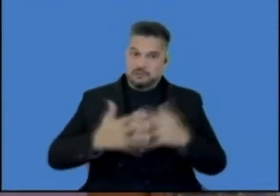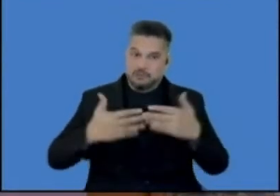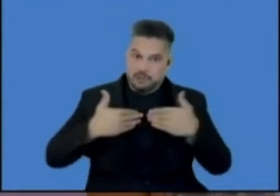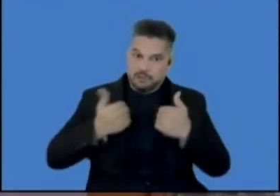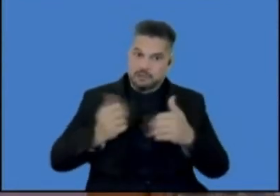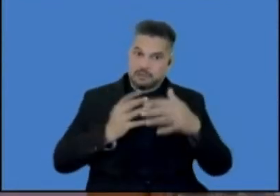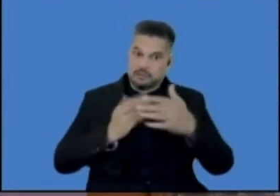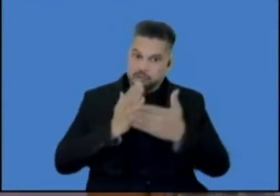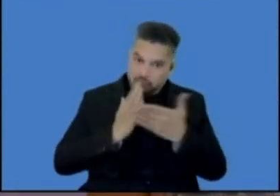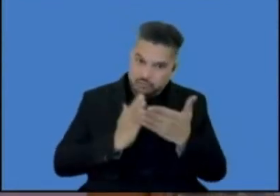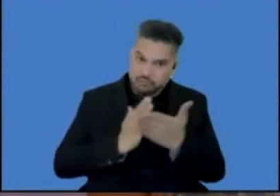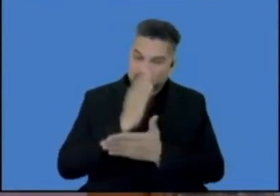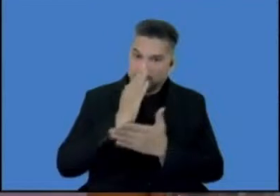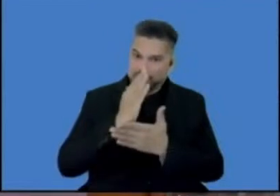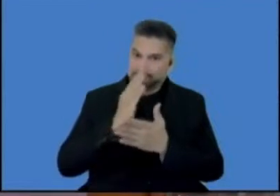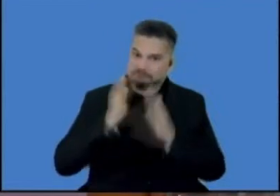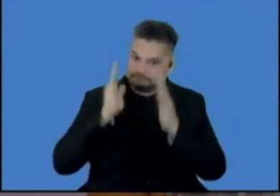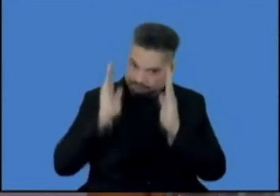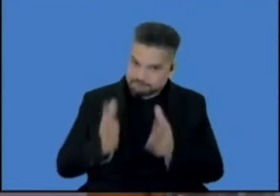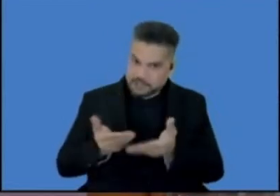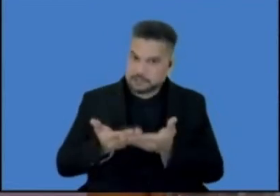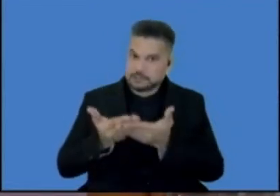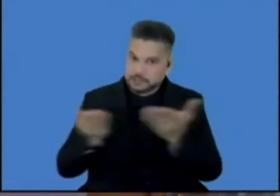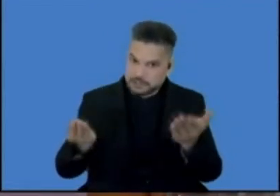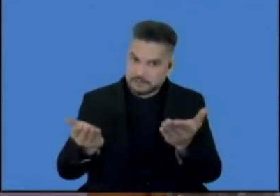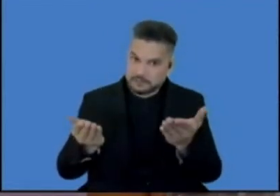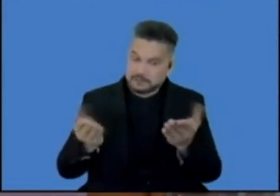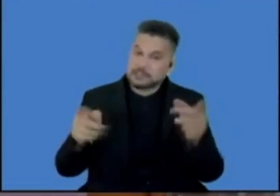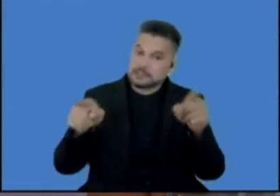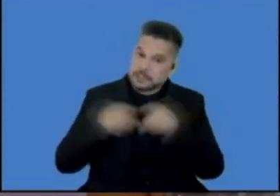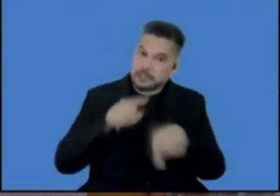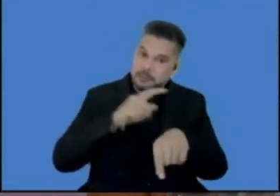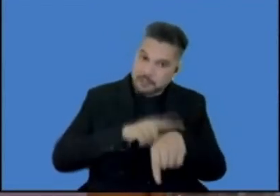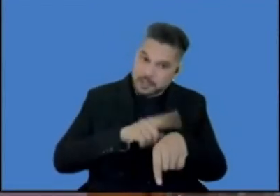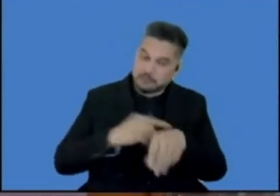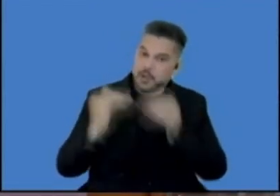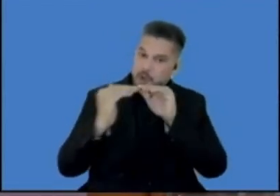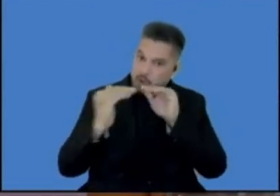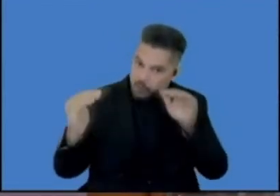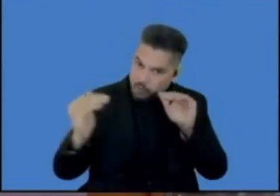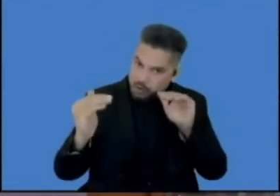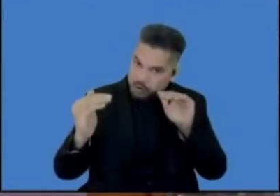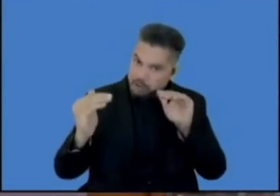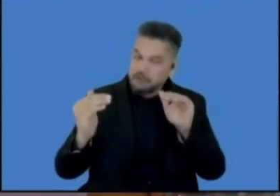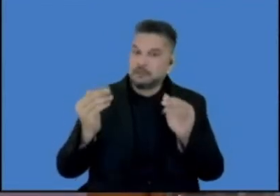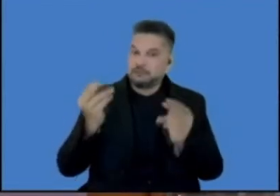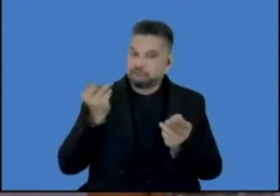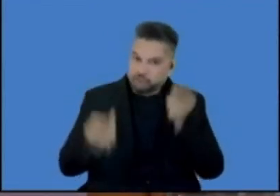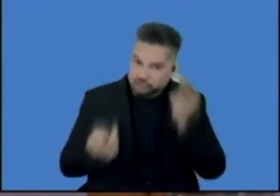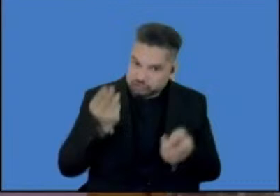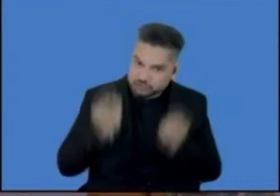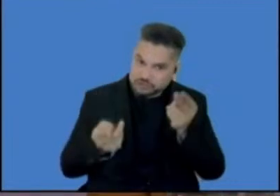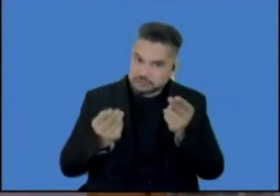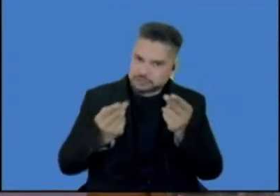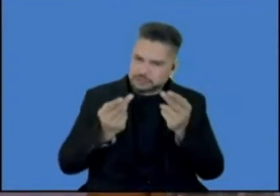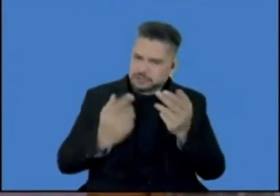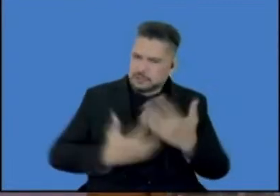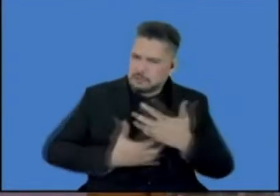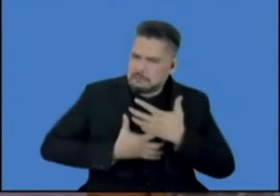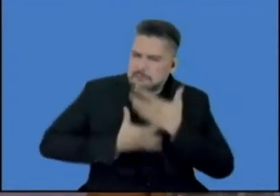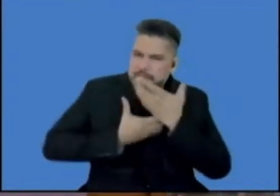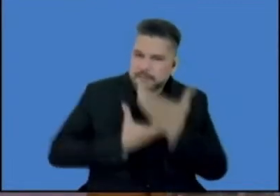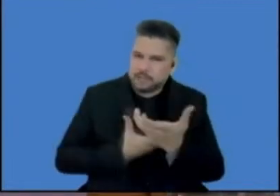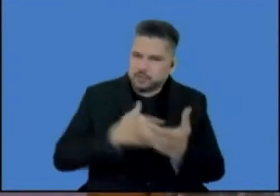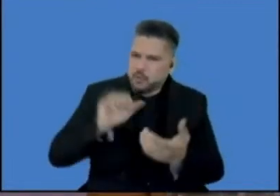of equality, compassion, and justice. That will uplift many lives